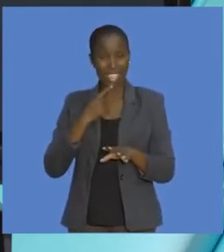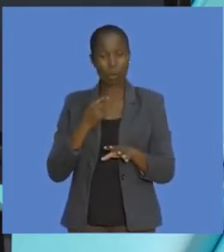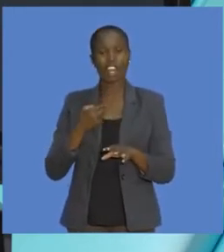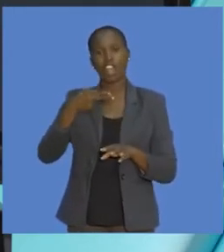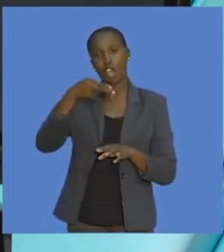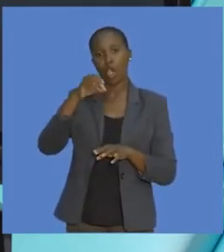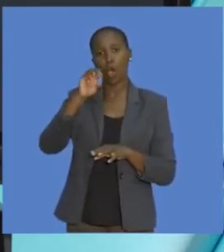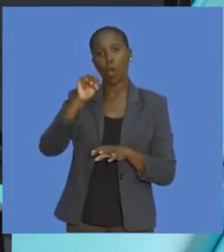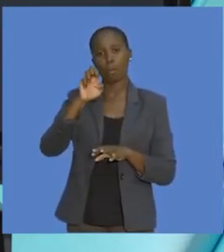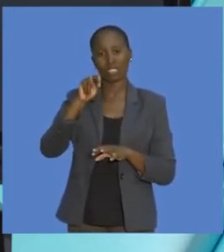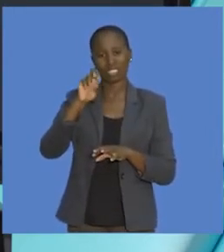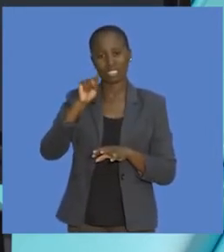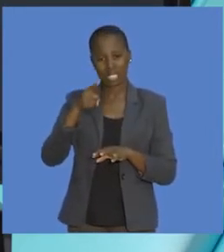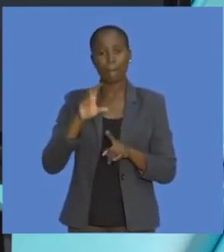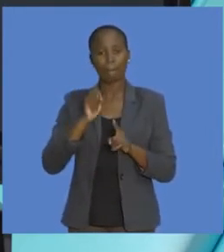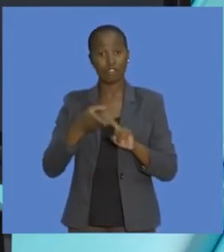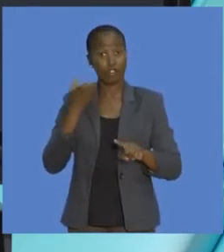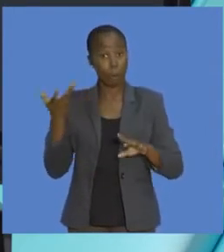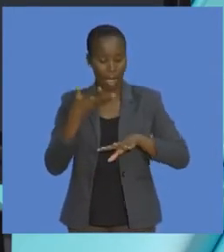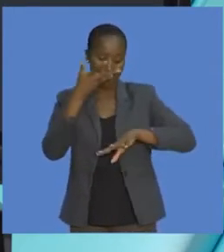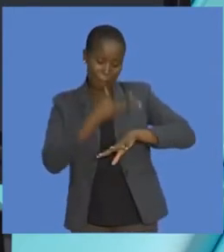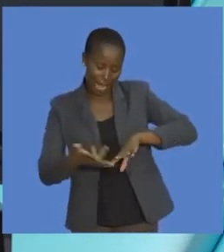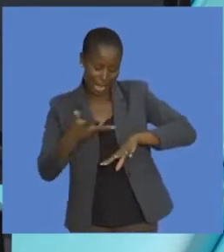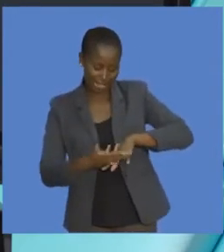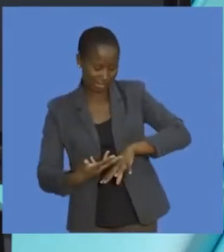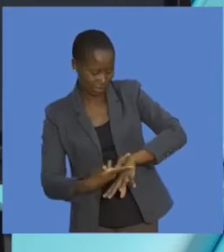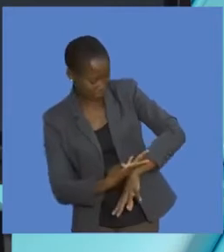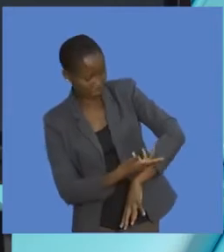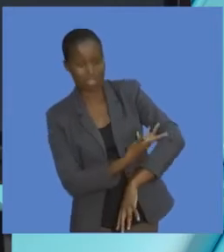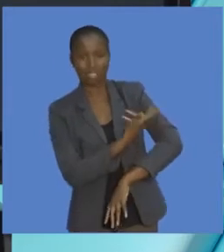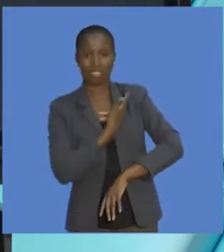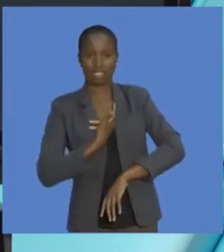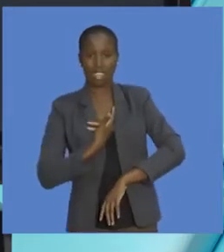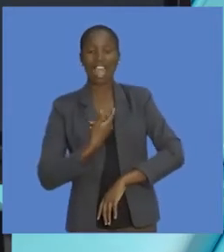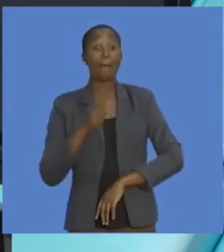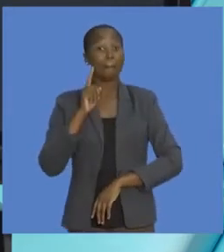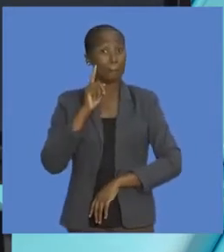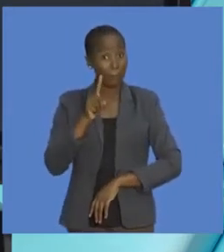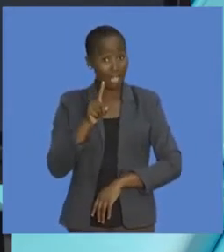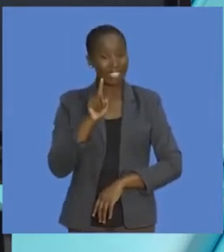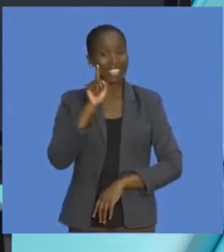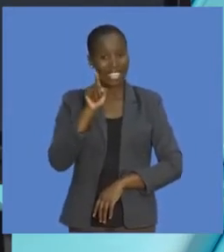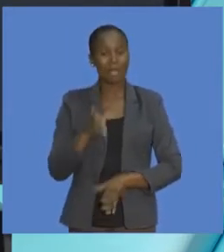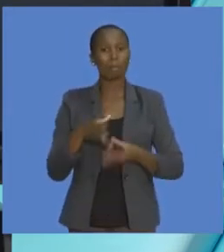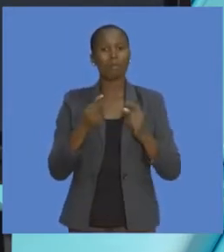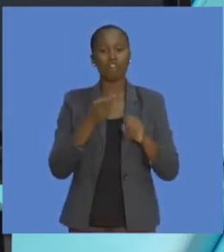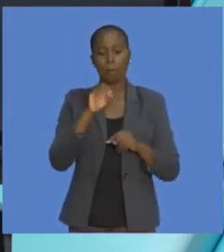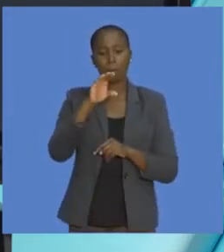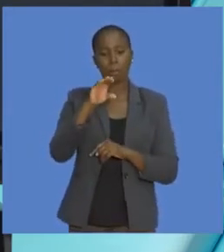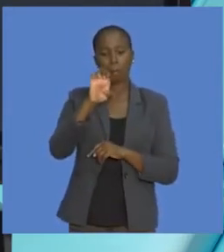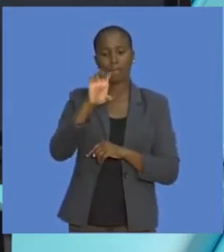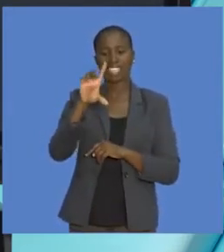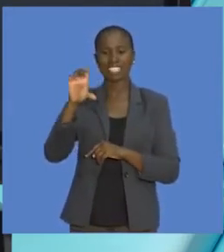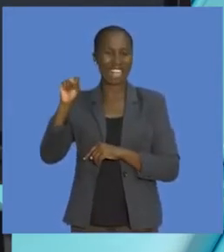the bloodstream. However, these hormones are received by specific cells because cells